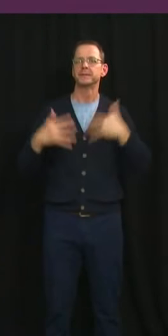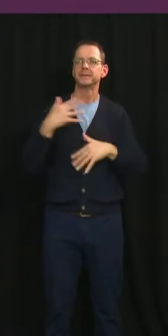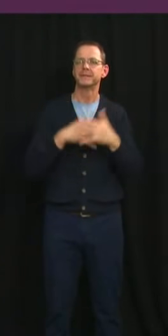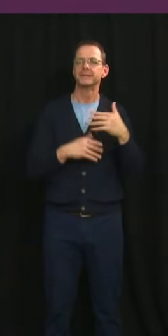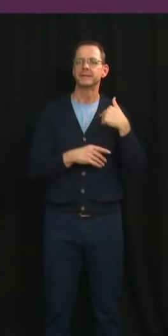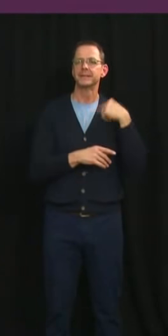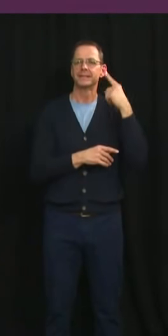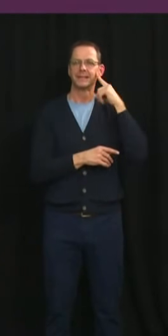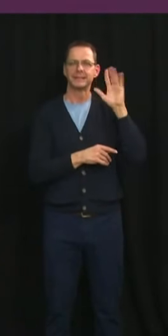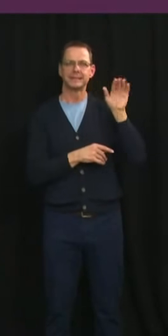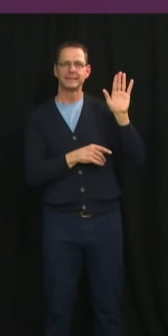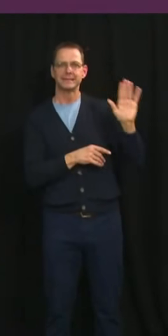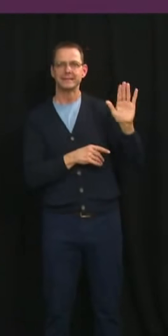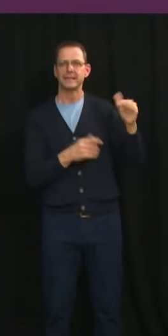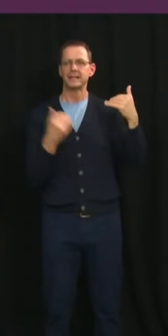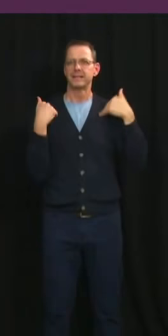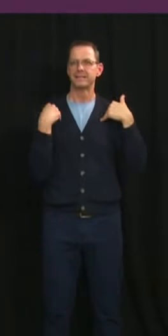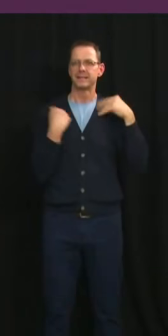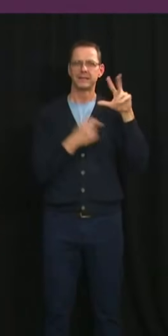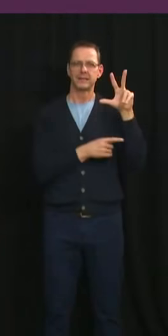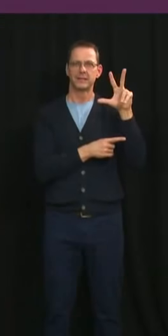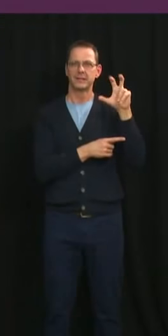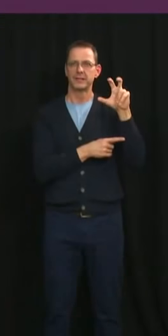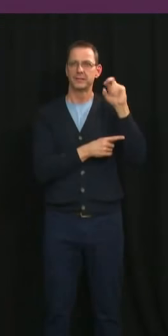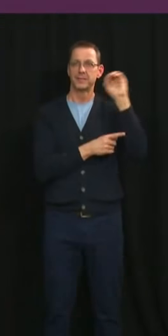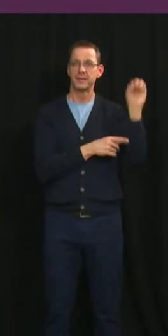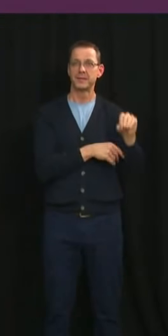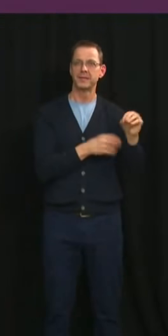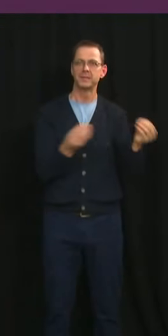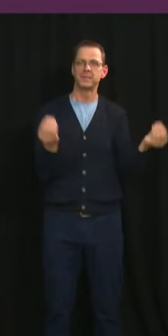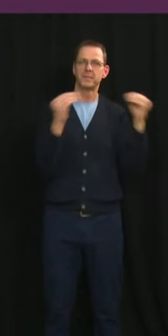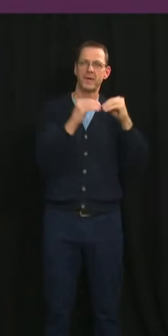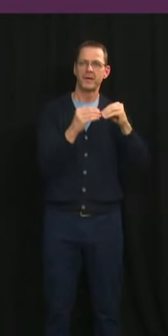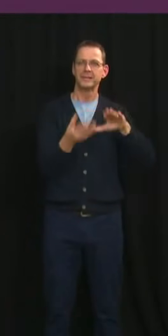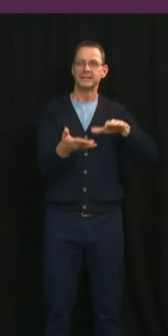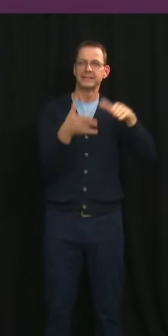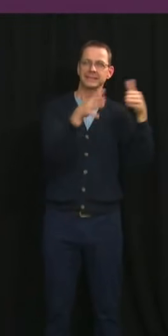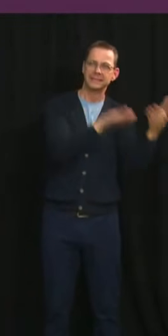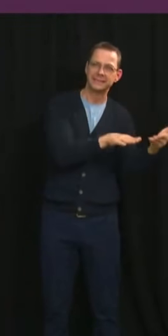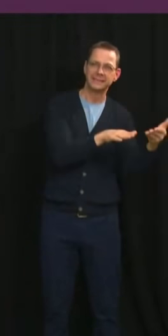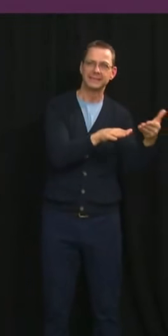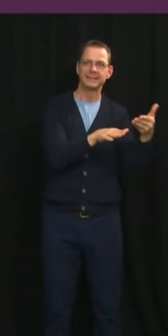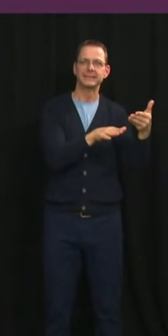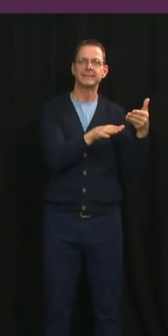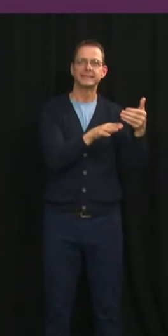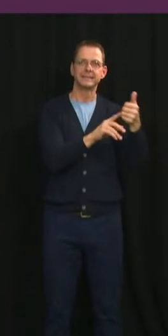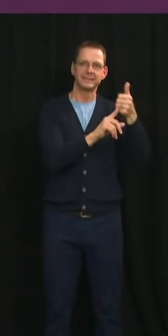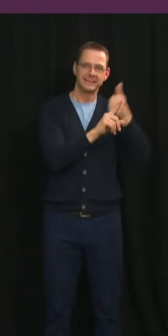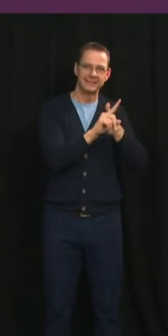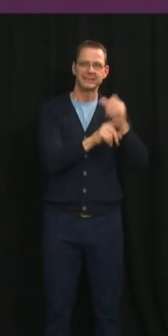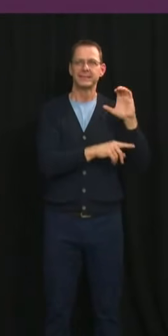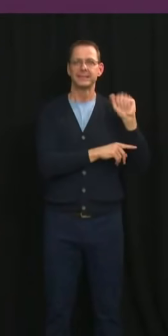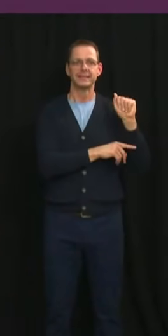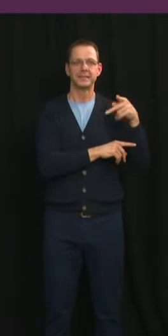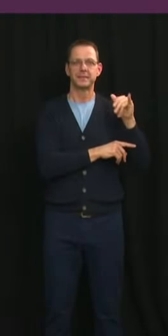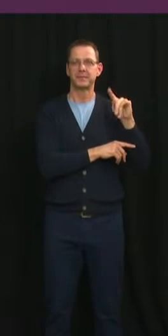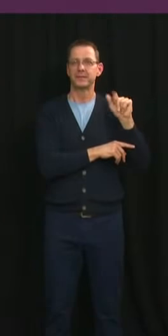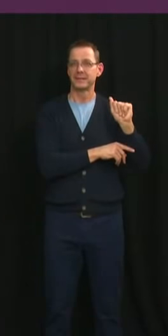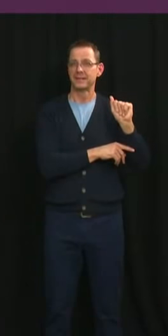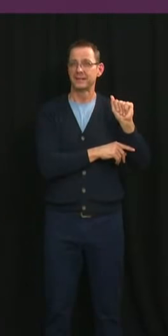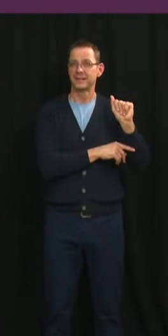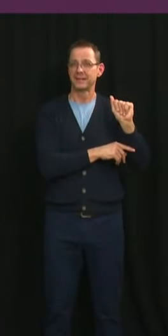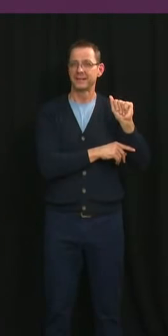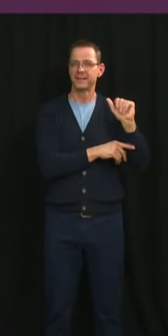per capita than we've had in Alberta. So I wouldn't regard that as any kind of a COVID policy model. But with that